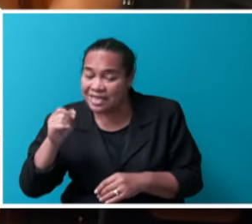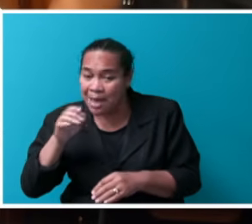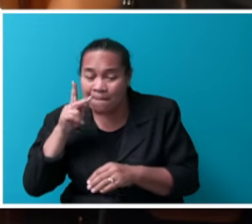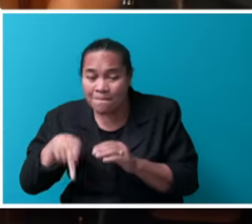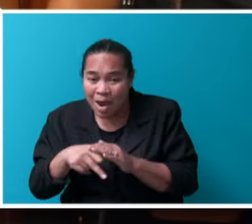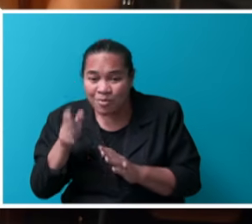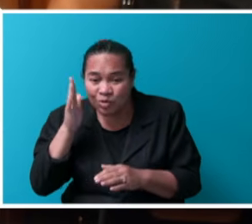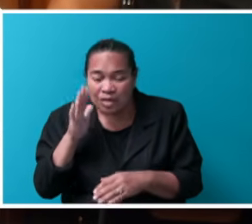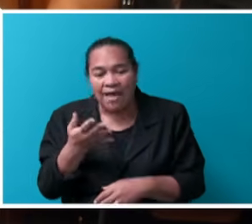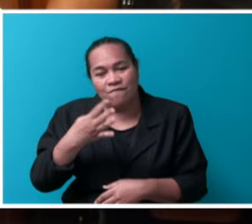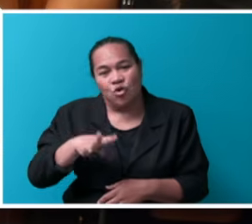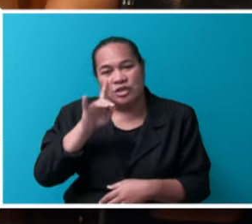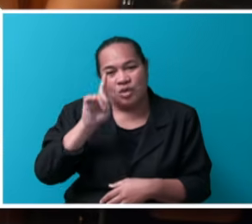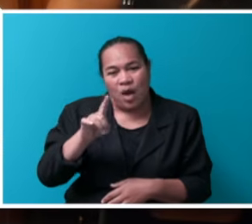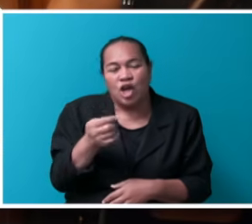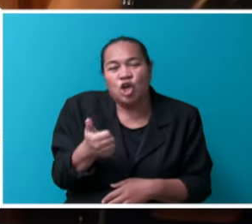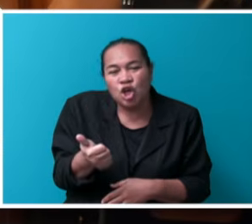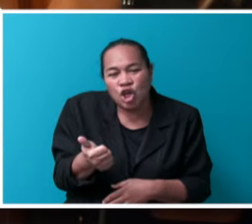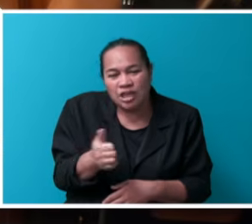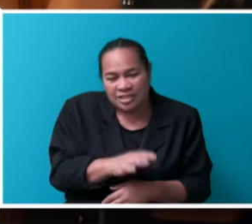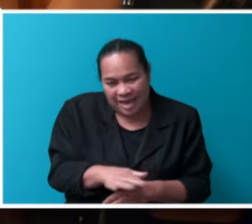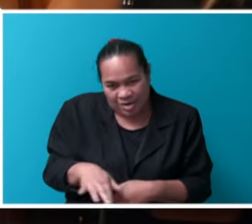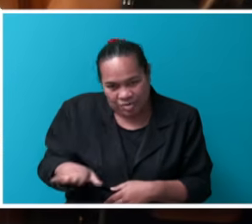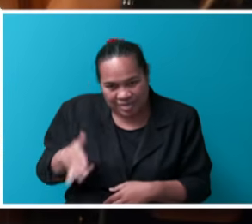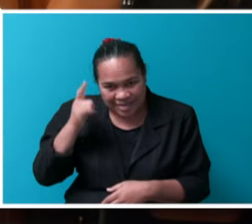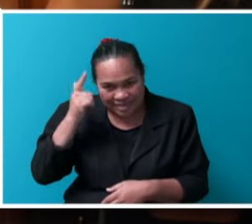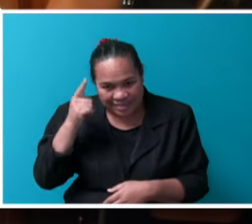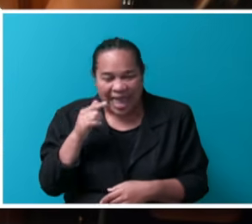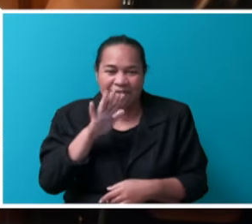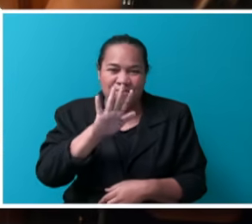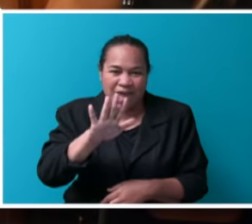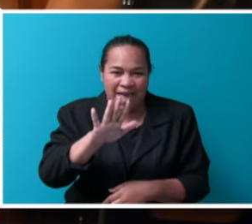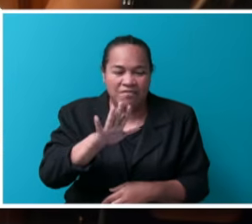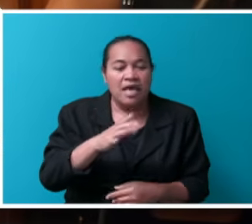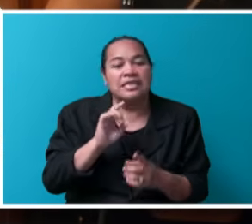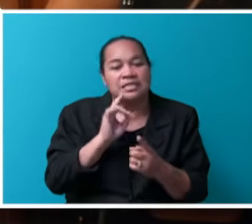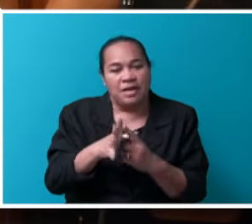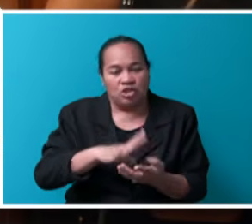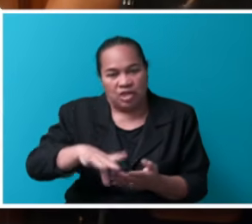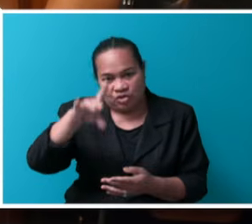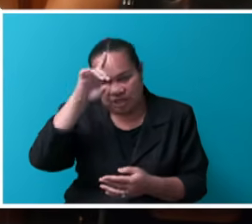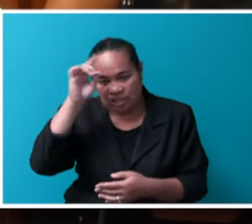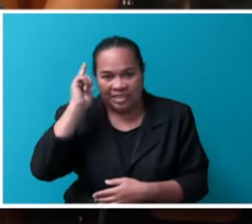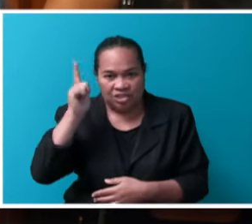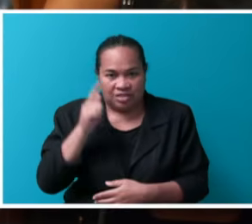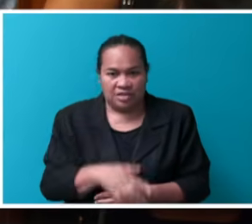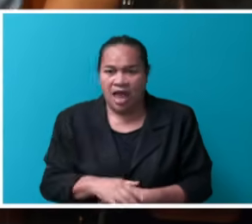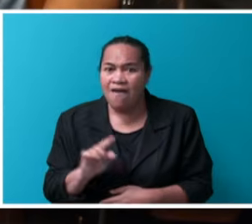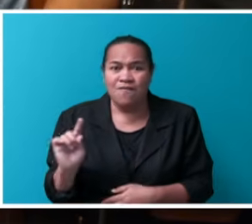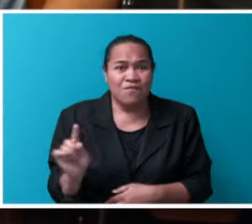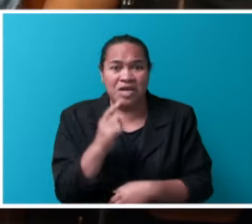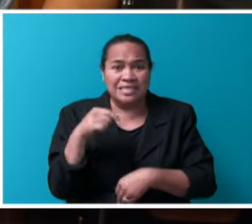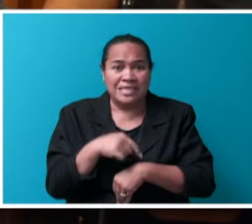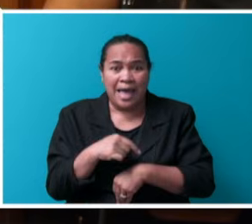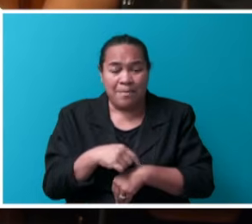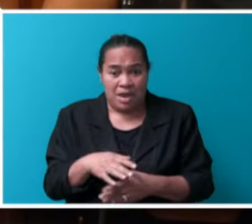and 41 early childhood education teachers and 5 special education teachers. For the first time, Mr. Speaker, we